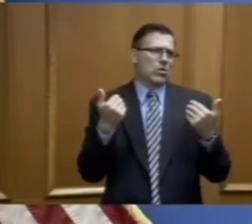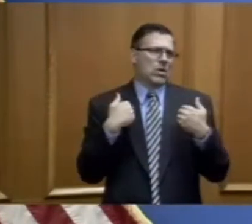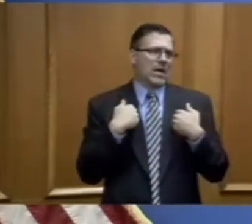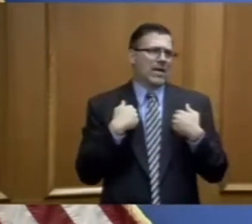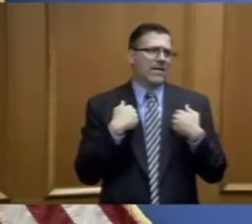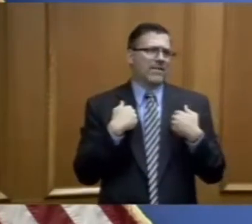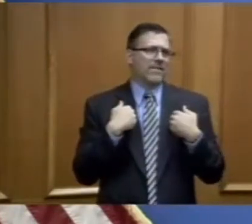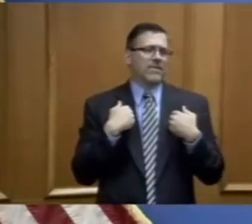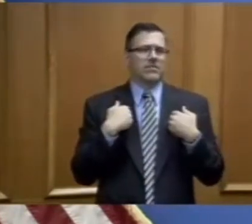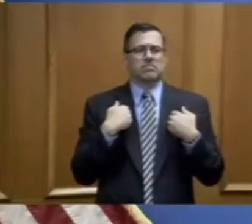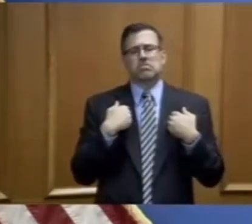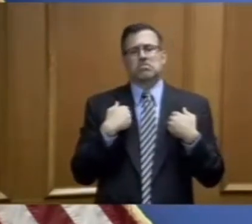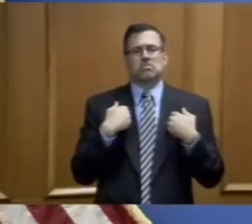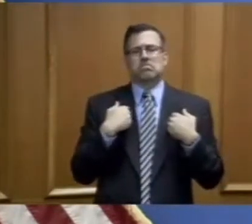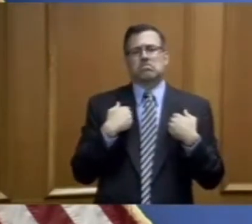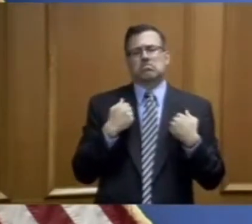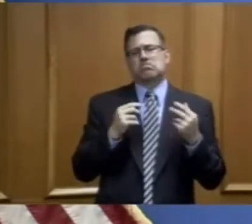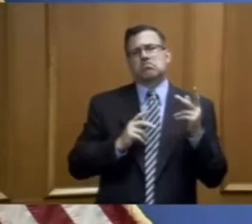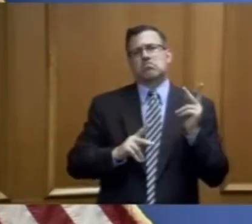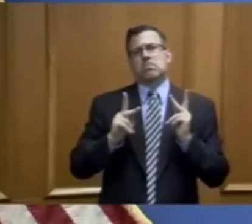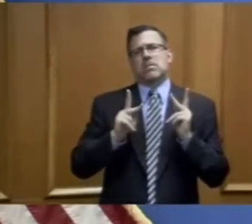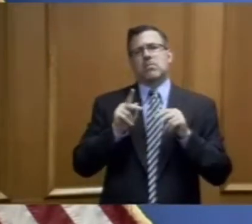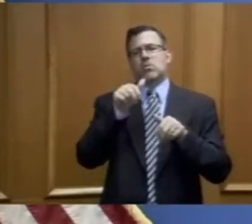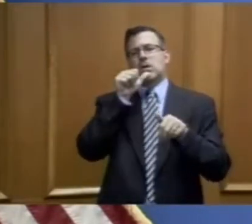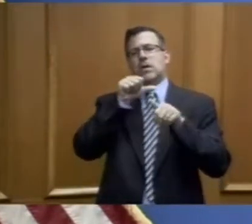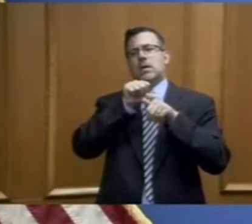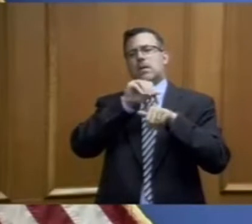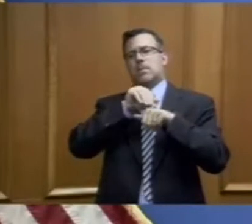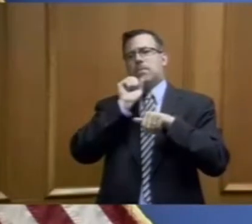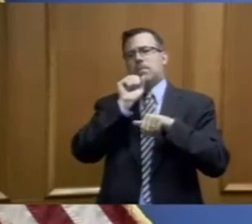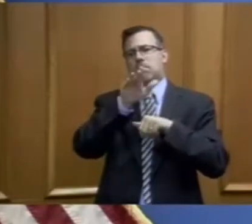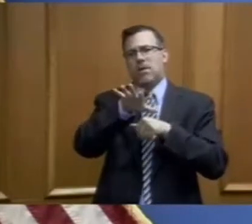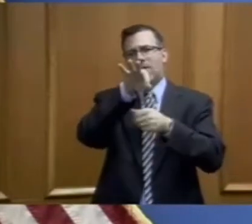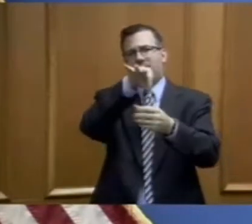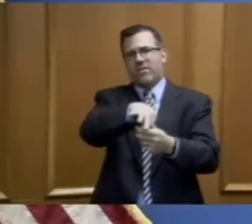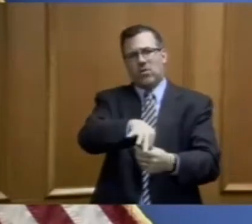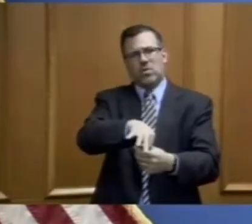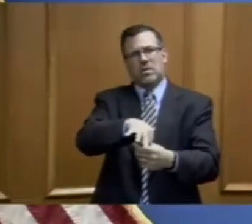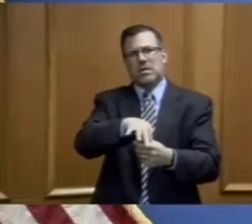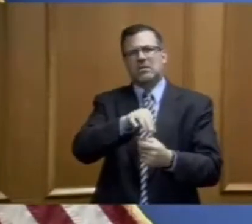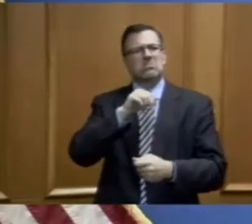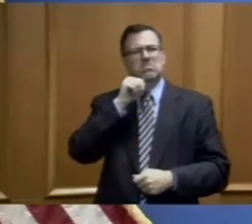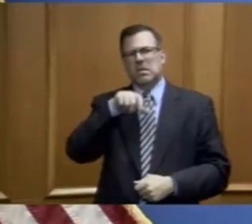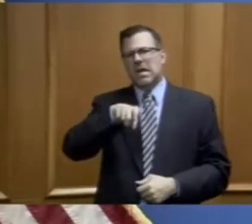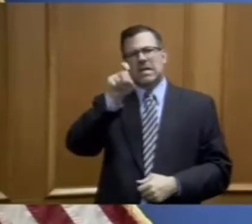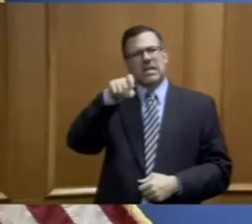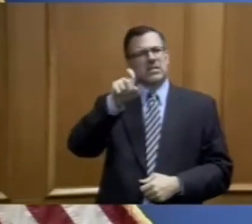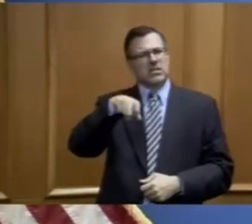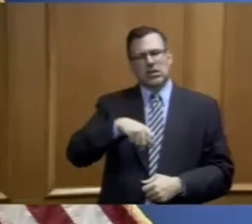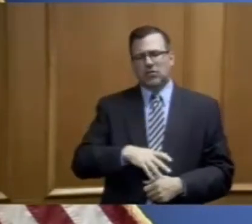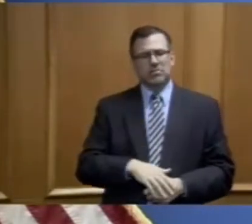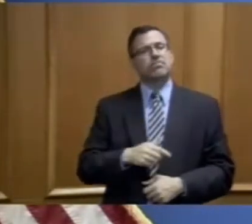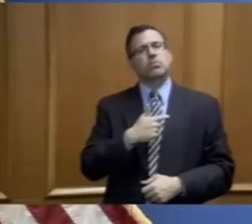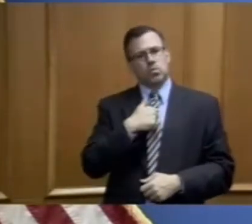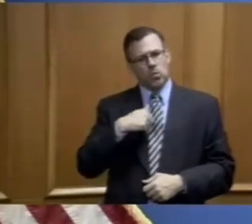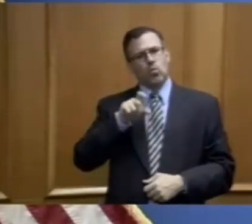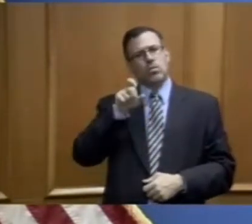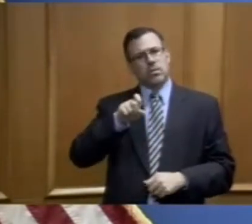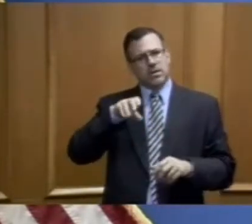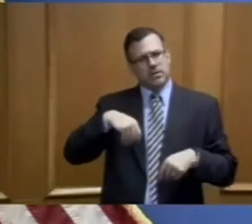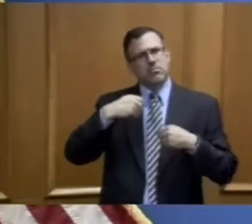excuse absentee voting. It's not necessary in our state, and what's necessary is that we provide the opportunity